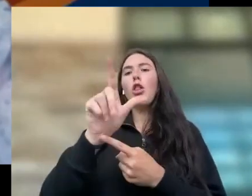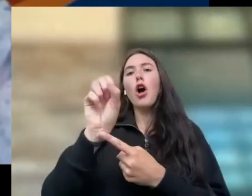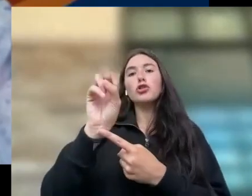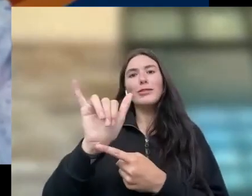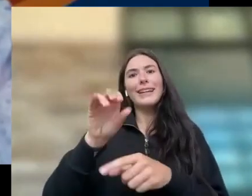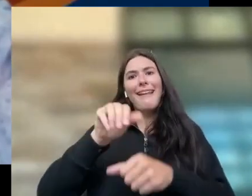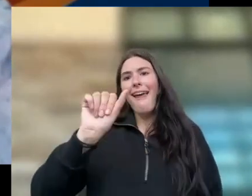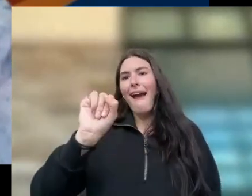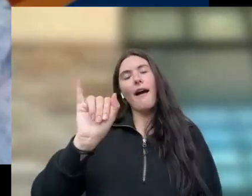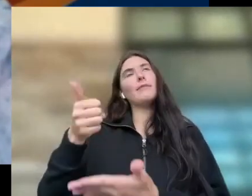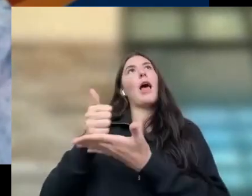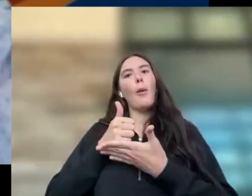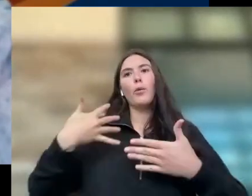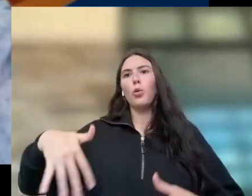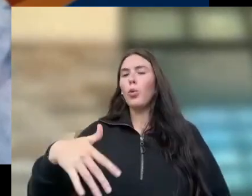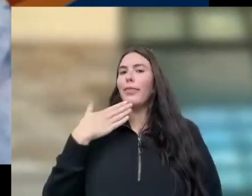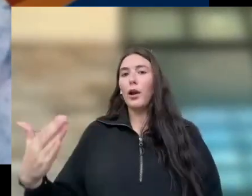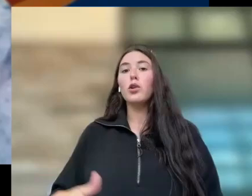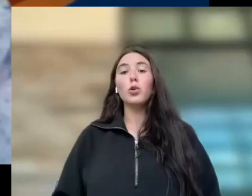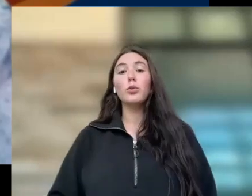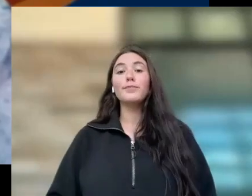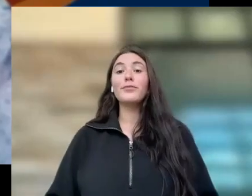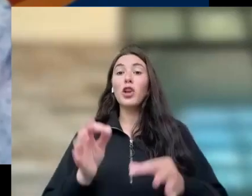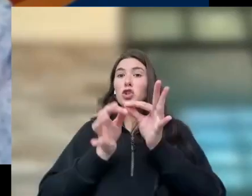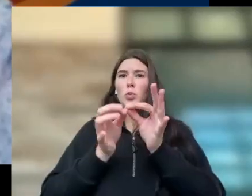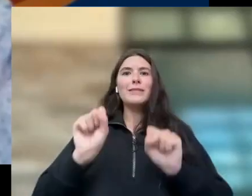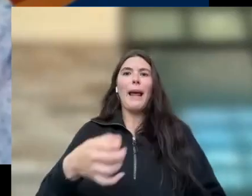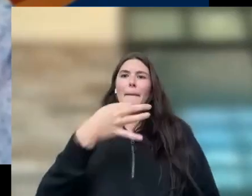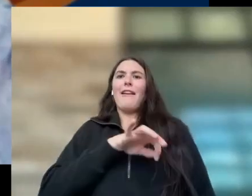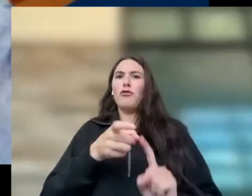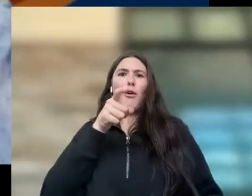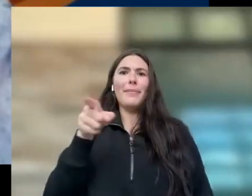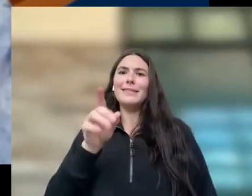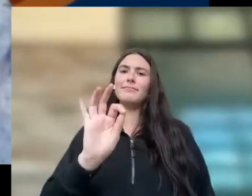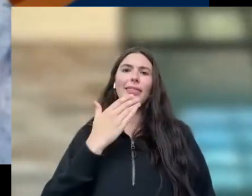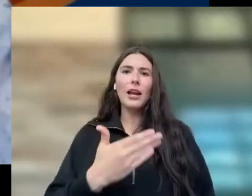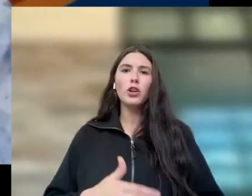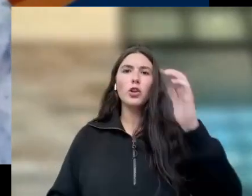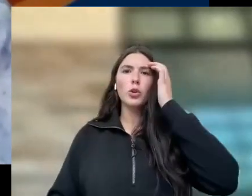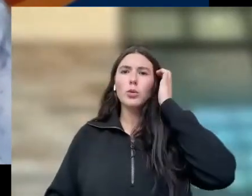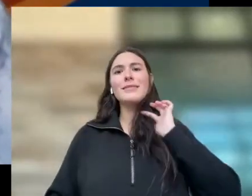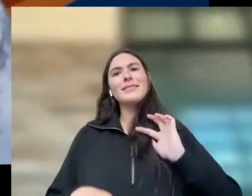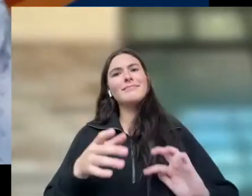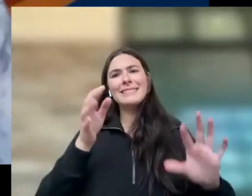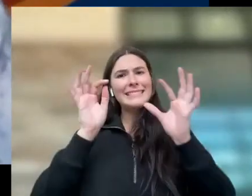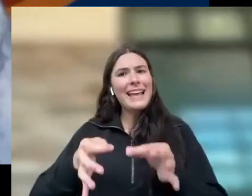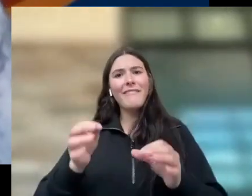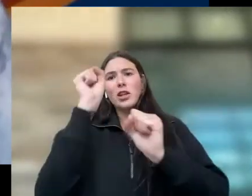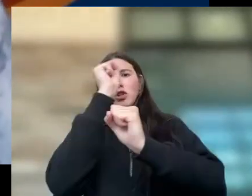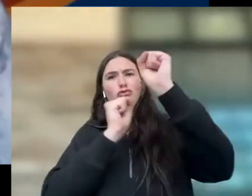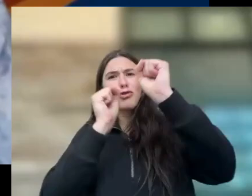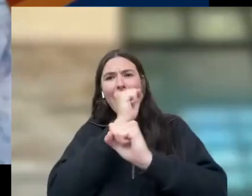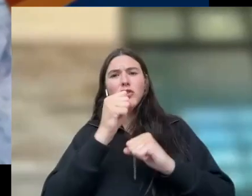useful. Something that interpreters can truly benefit from. It's definitely a strategy we should all start